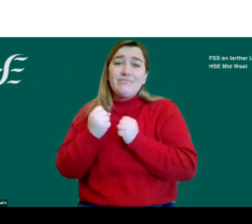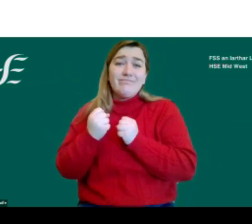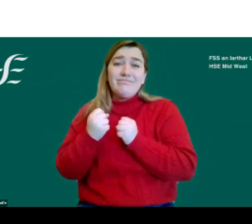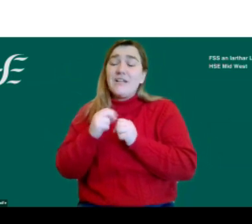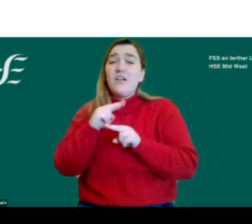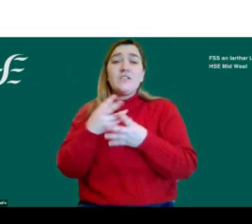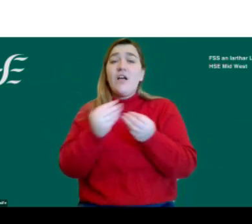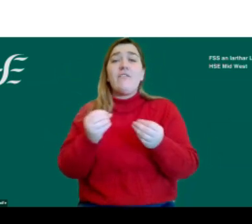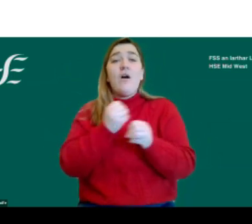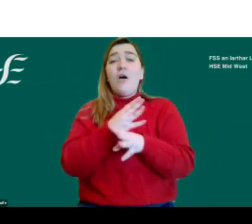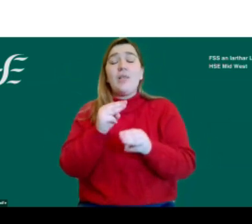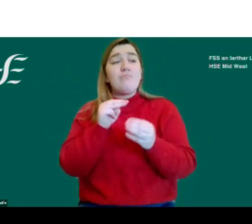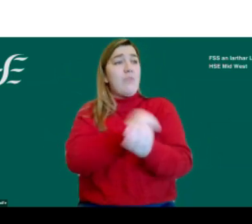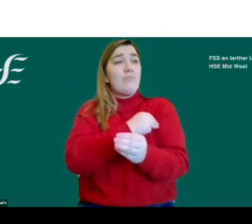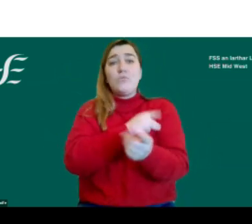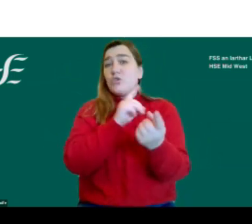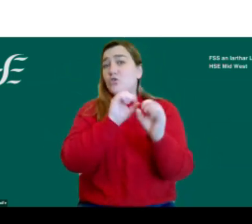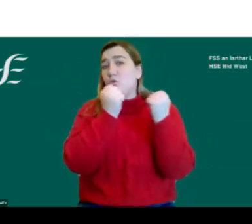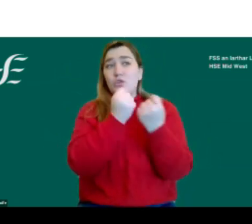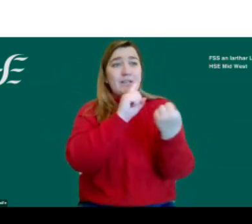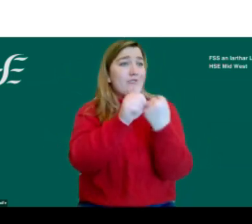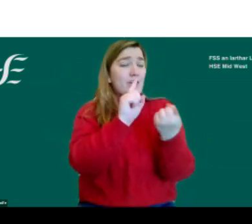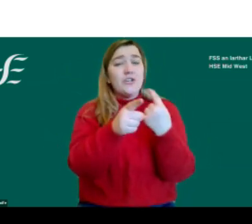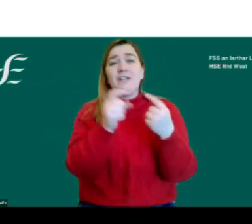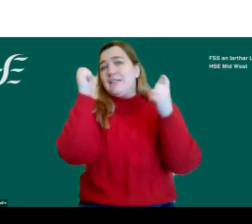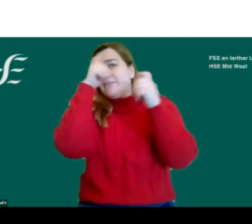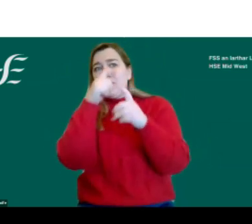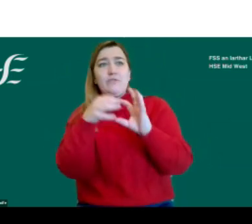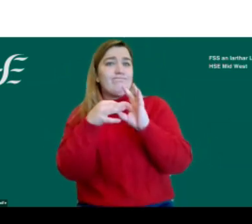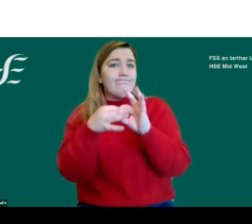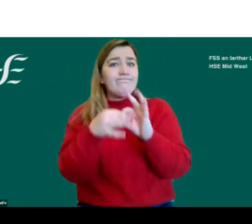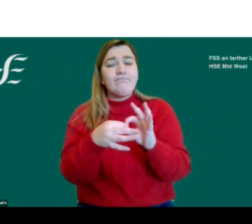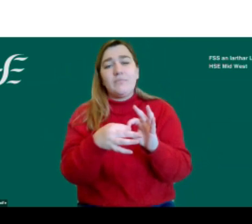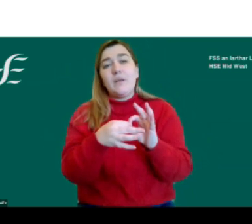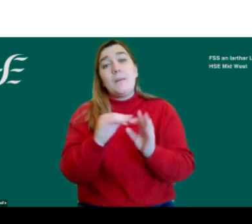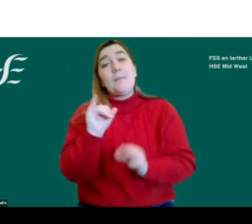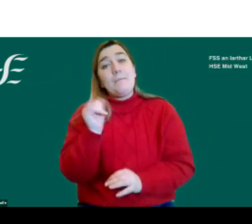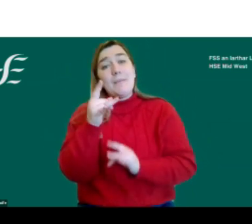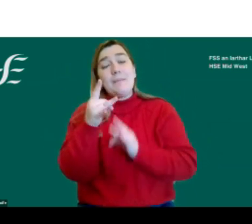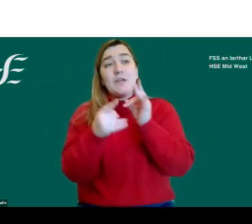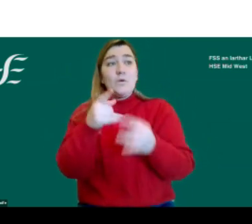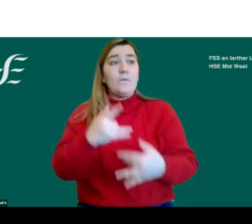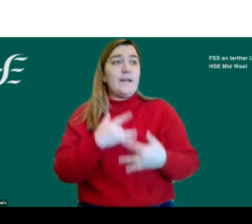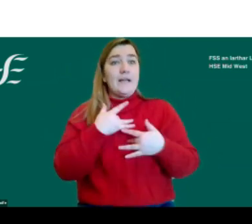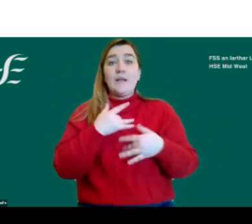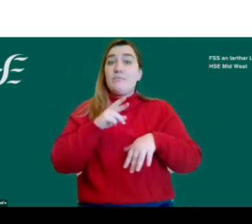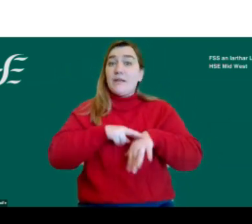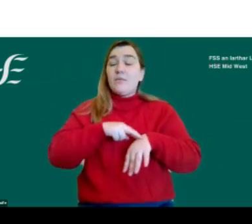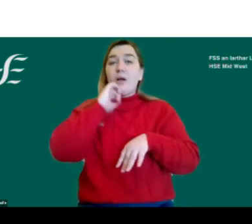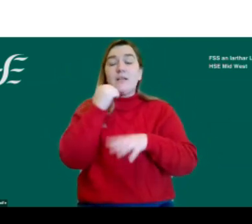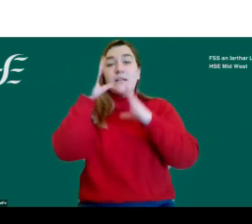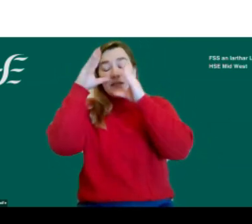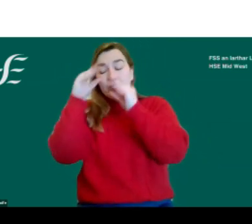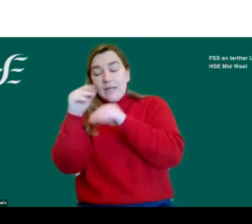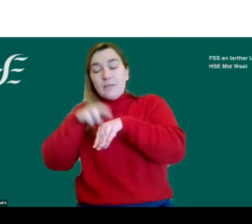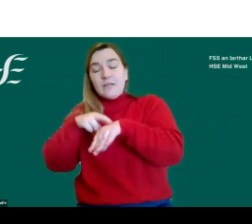relationships. It probably make you a lot better because you're going to be sleeping better, you're going to feel better, you'll probably have more energy and you'll cope better, but it's not going to solve